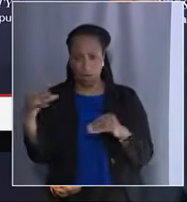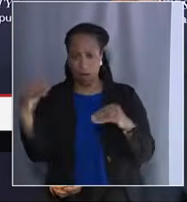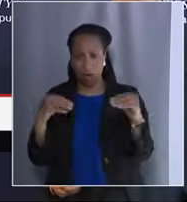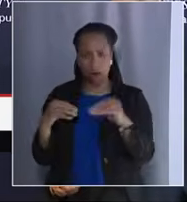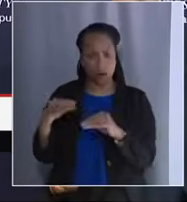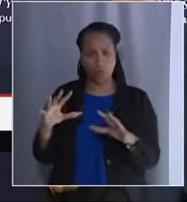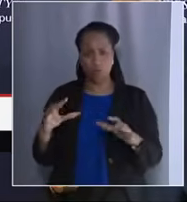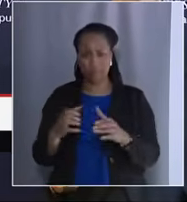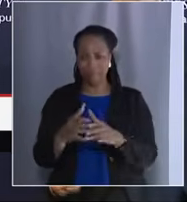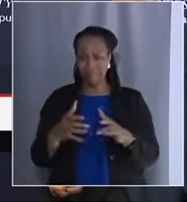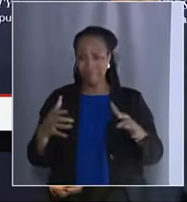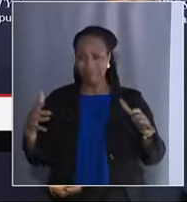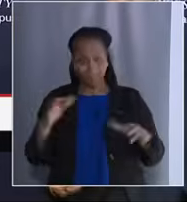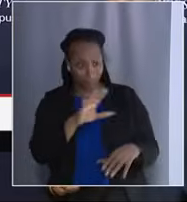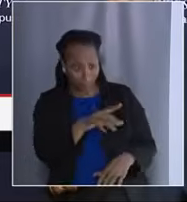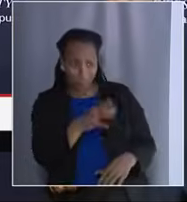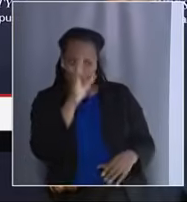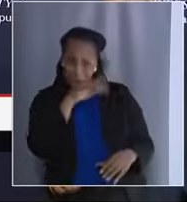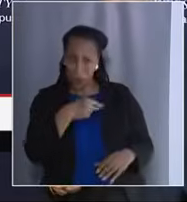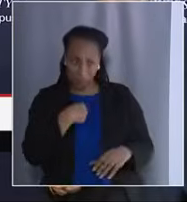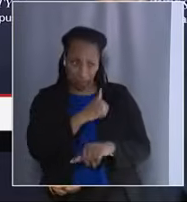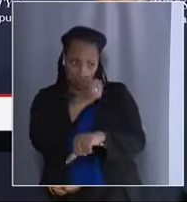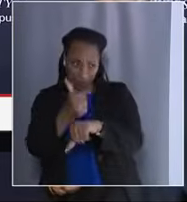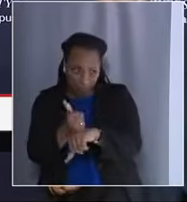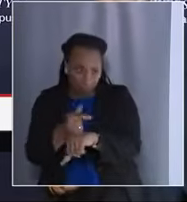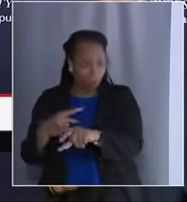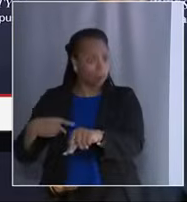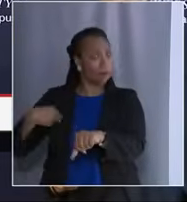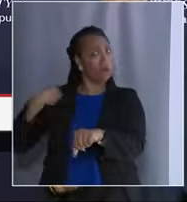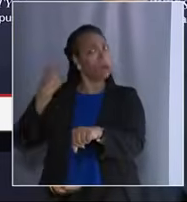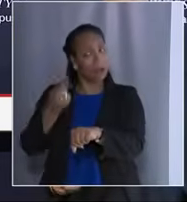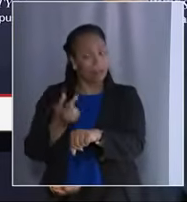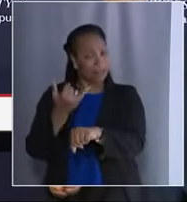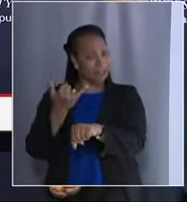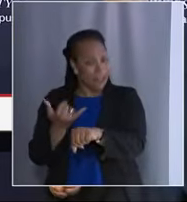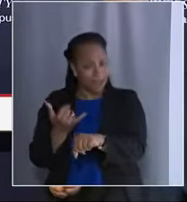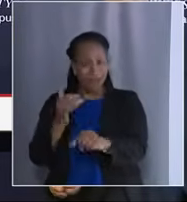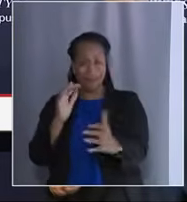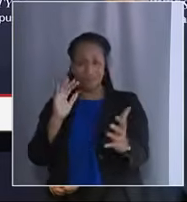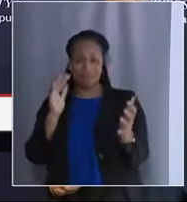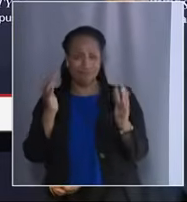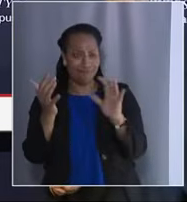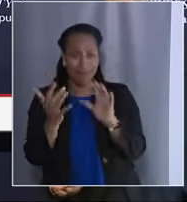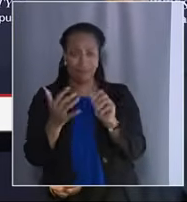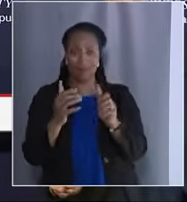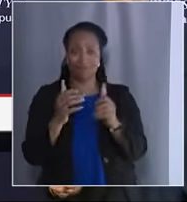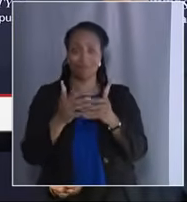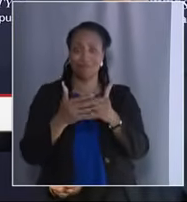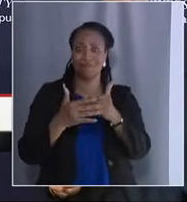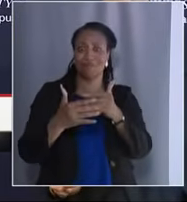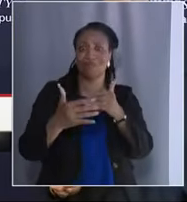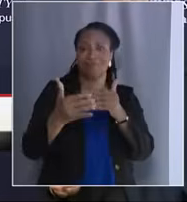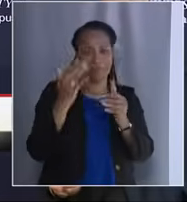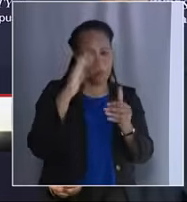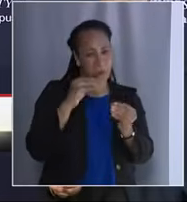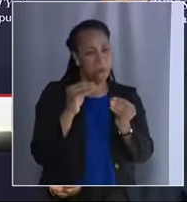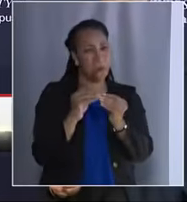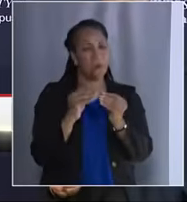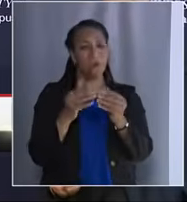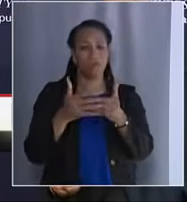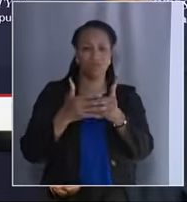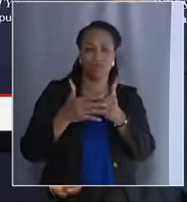100 years from now. And this will be an even more exciting campus over those decades. We want to